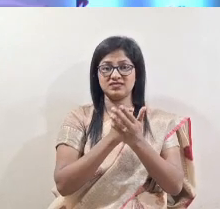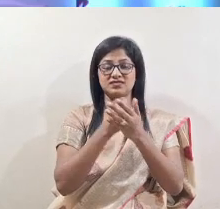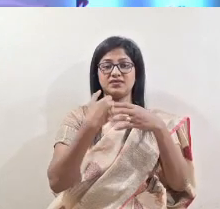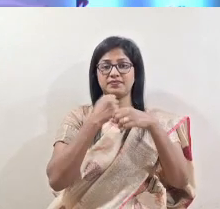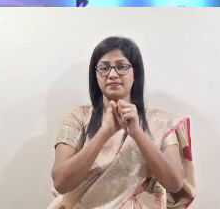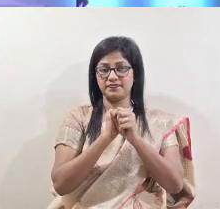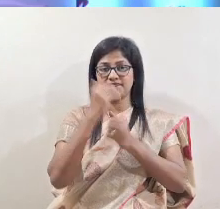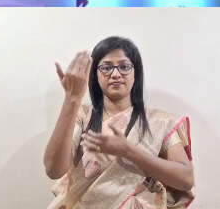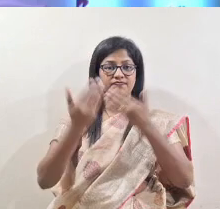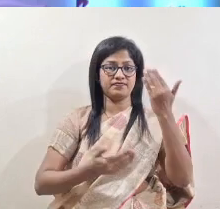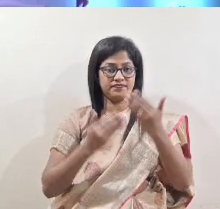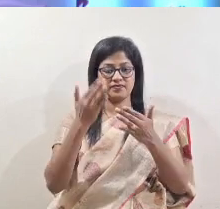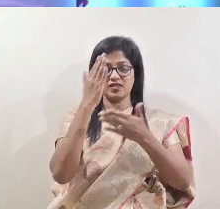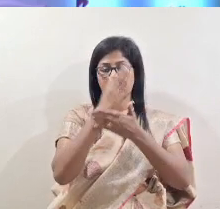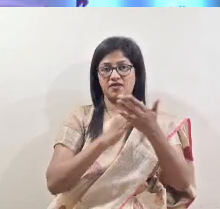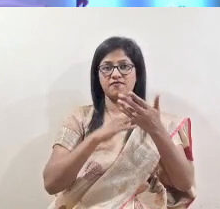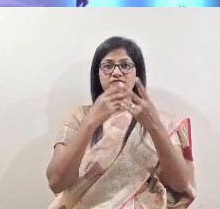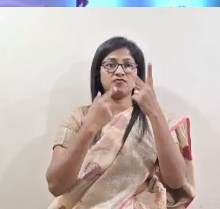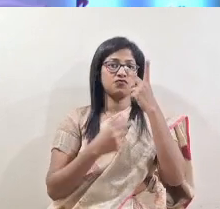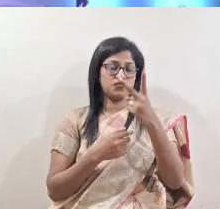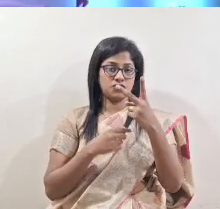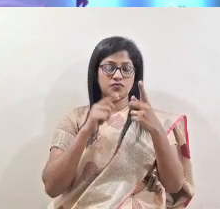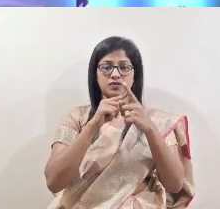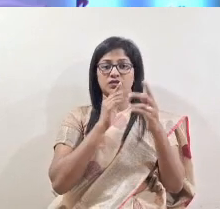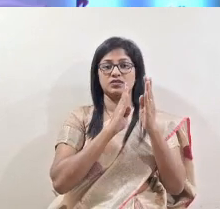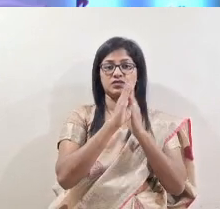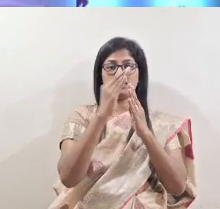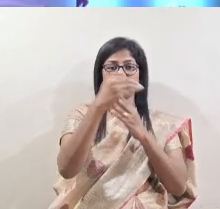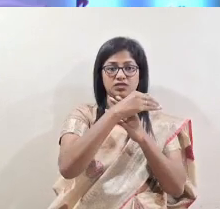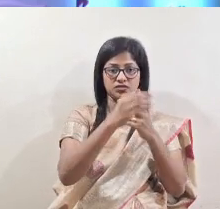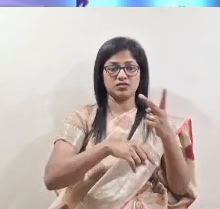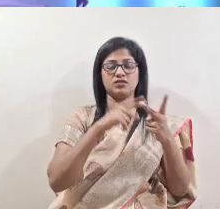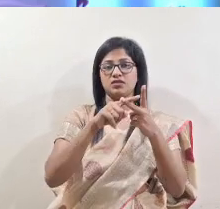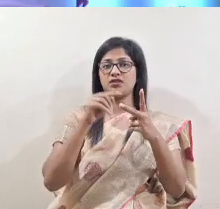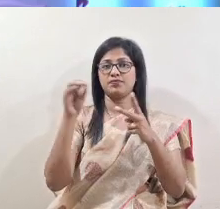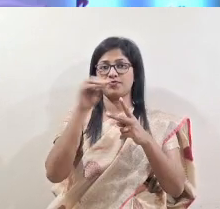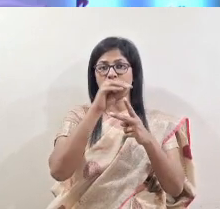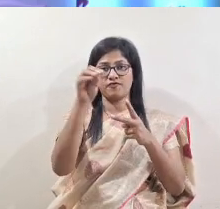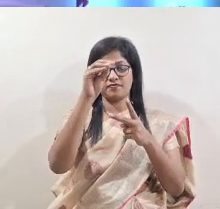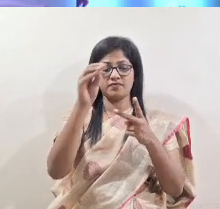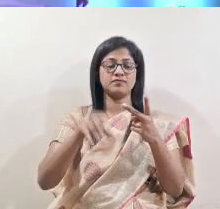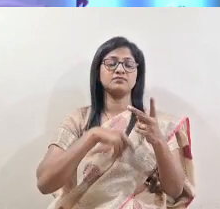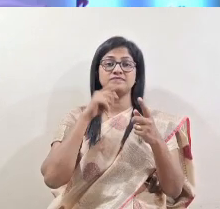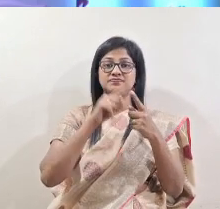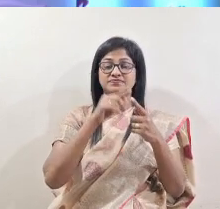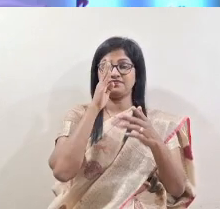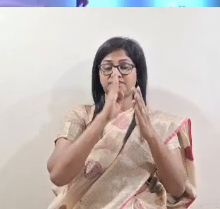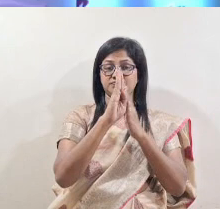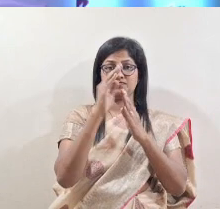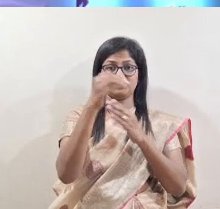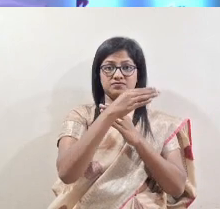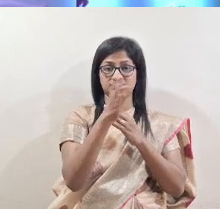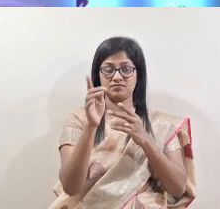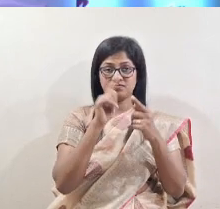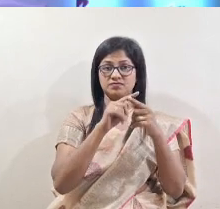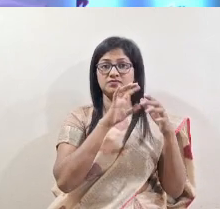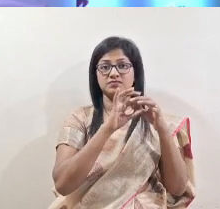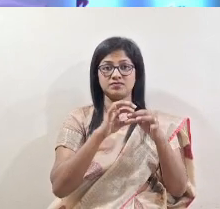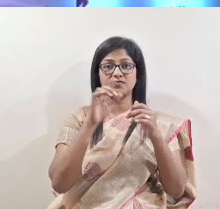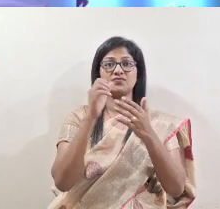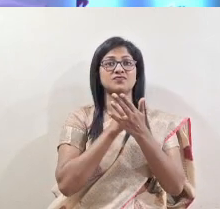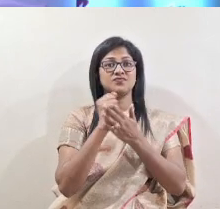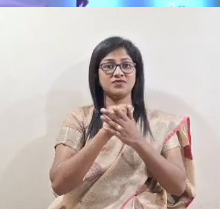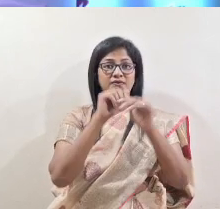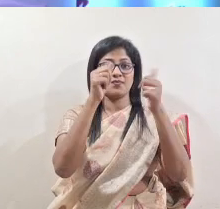decision-making behavior, we have split it into two components. Basically, you have a directional component and a movement component. In the directional component itself, as I mentioned